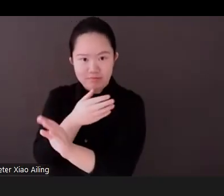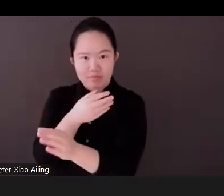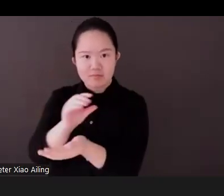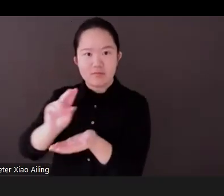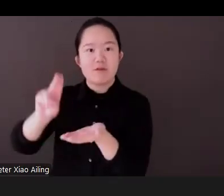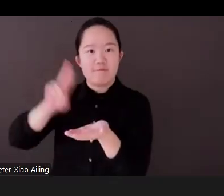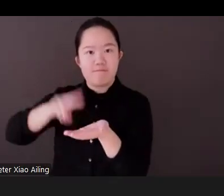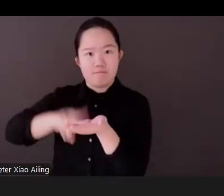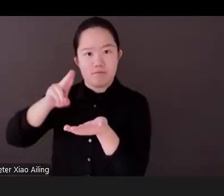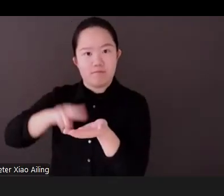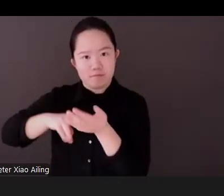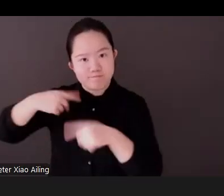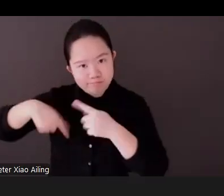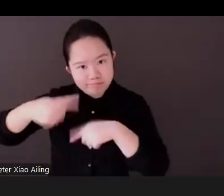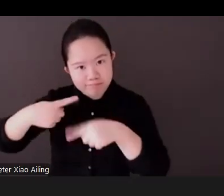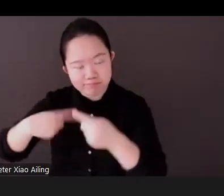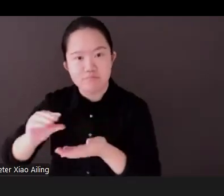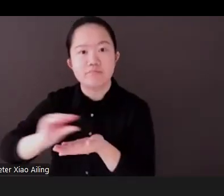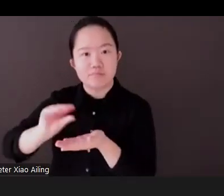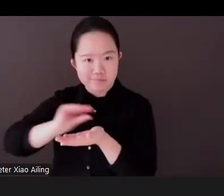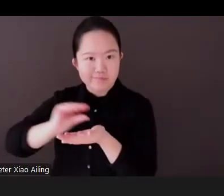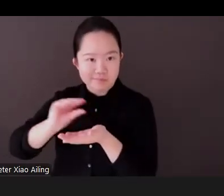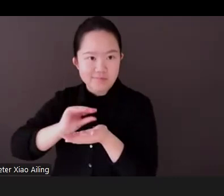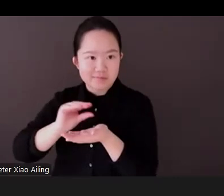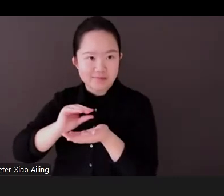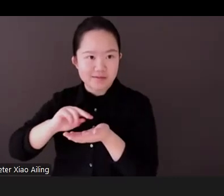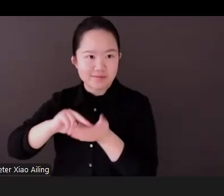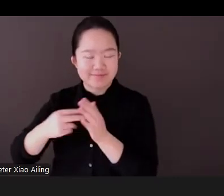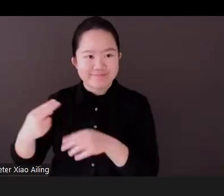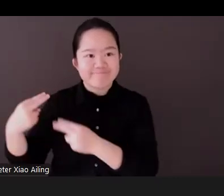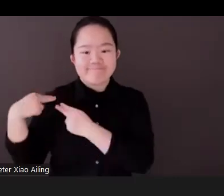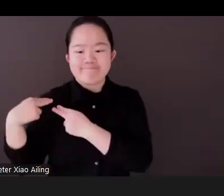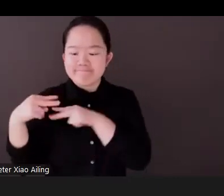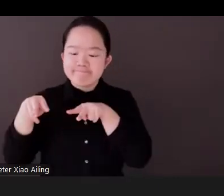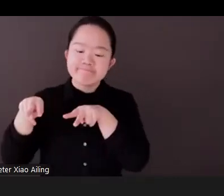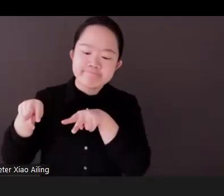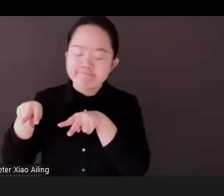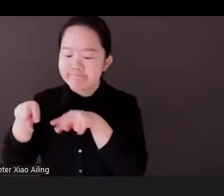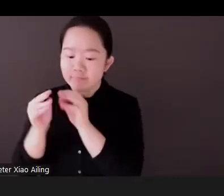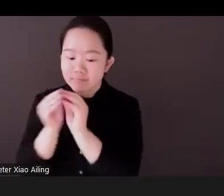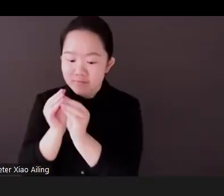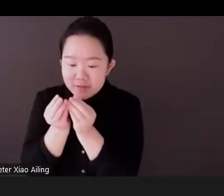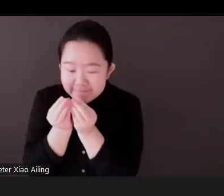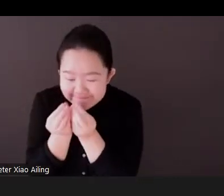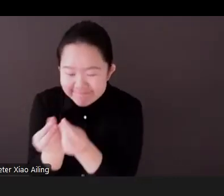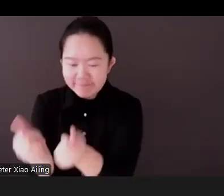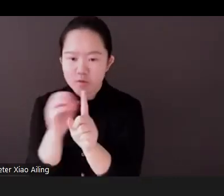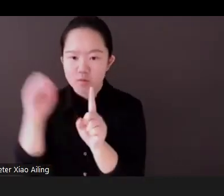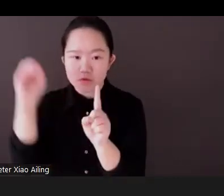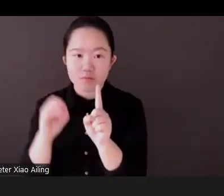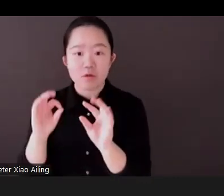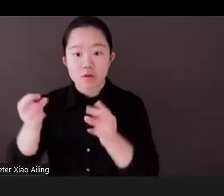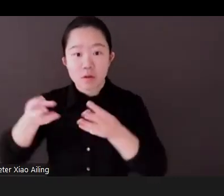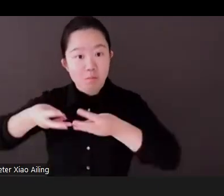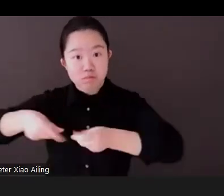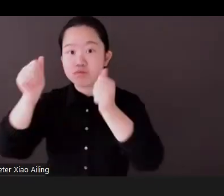if you fix them, we will stop the supervision and there will be no more fines. until maybe the next time we do a supervision